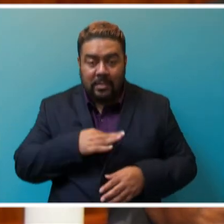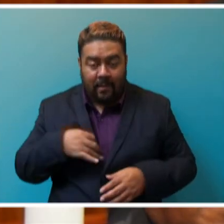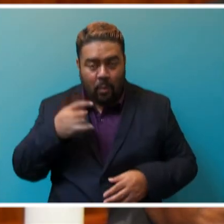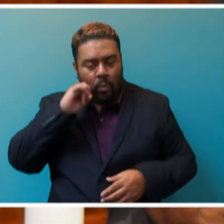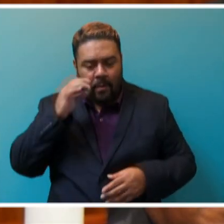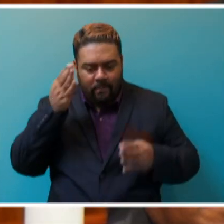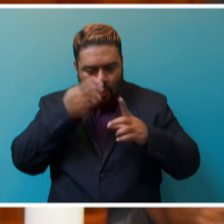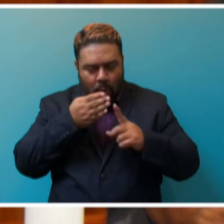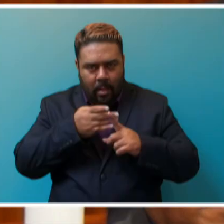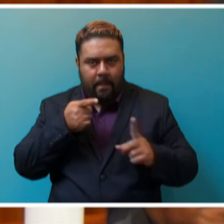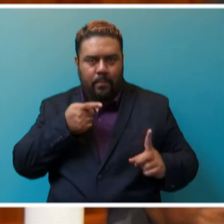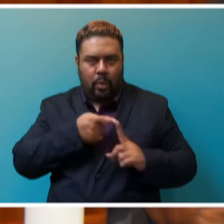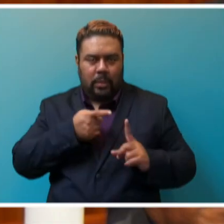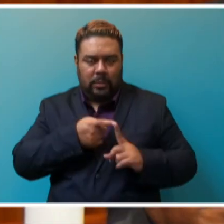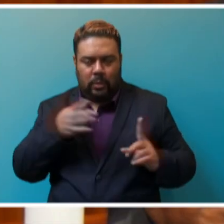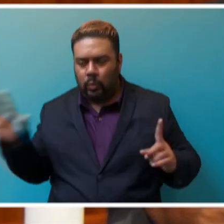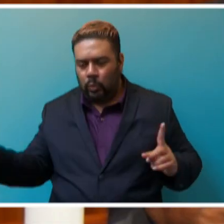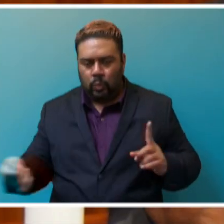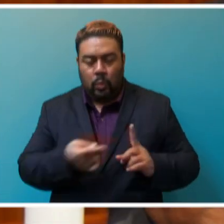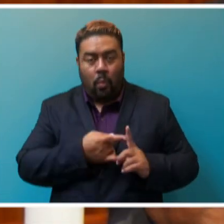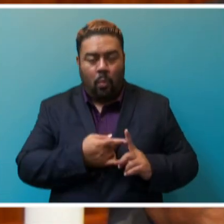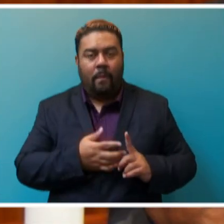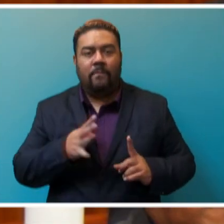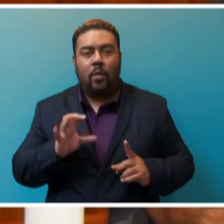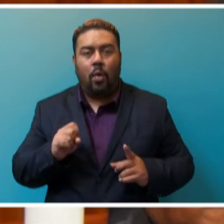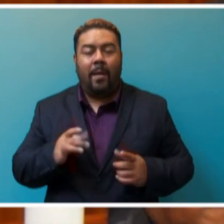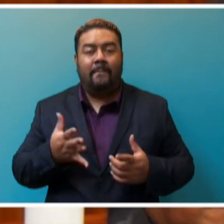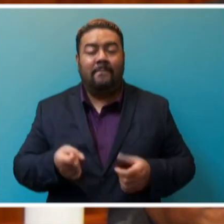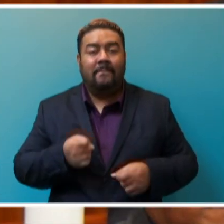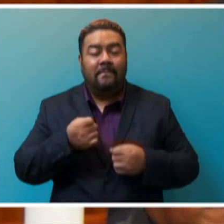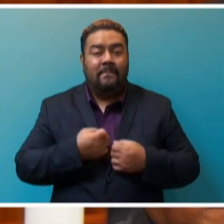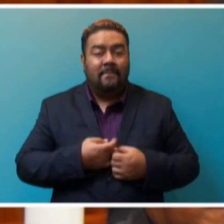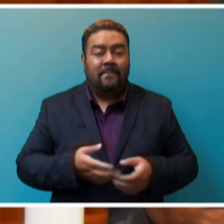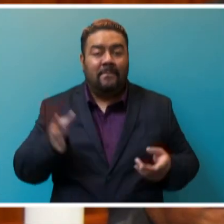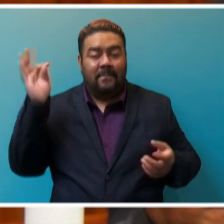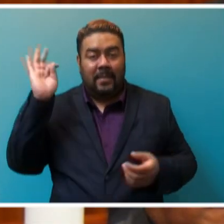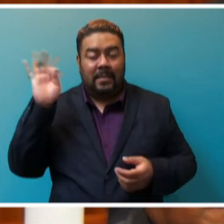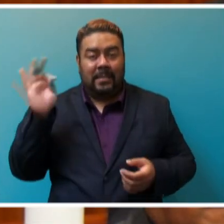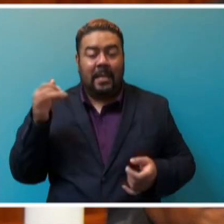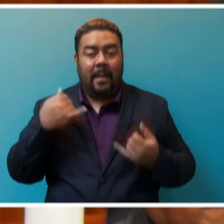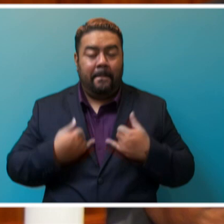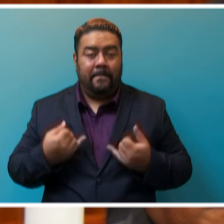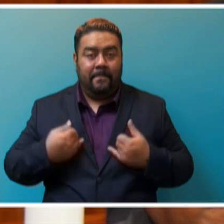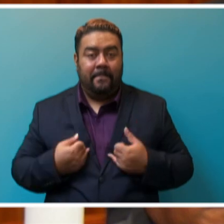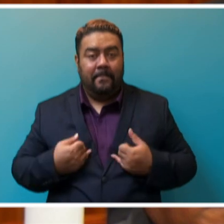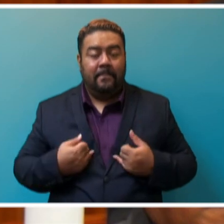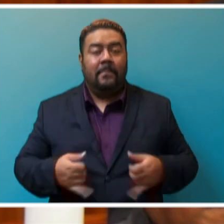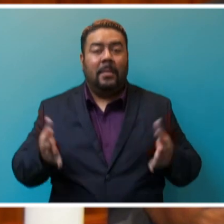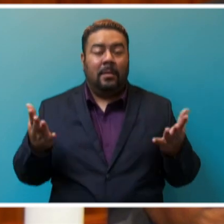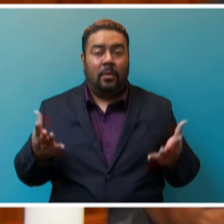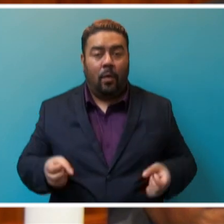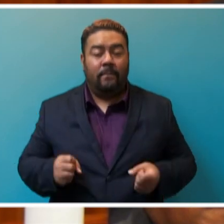for promoting continuous productivity improvement, fostering innovation, and facilitating the implementation